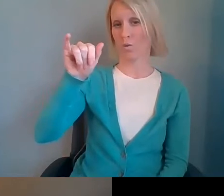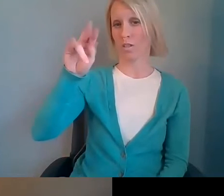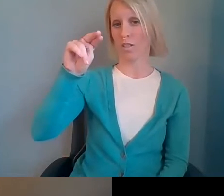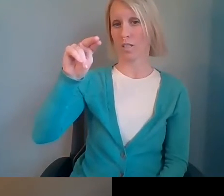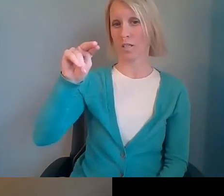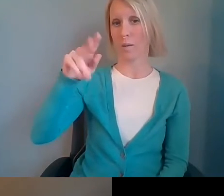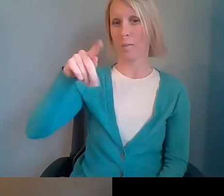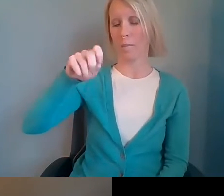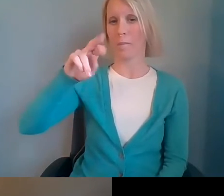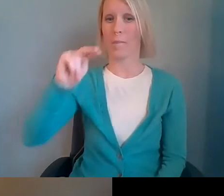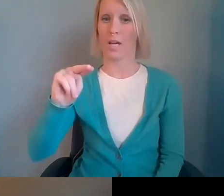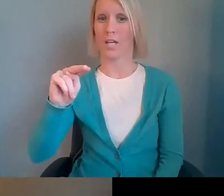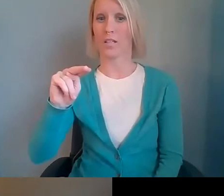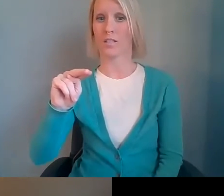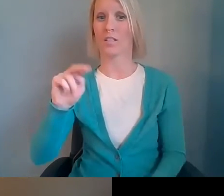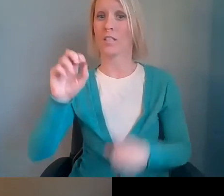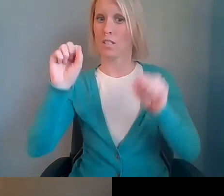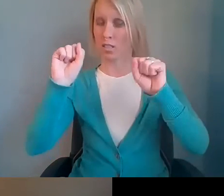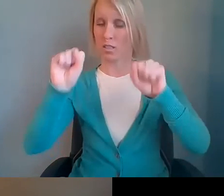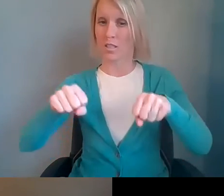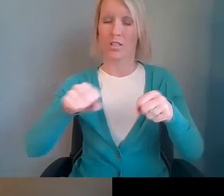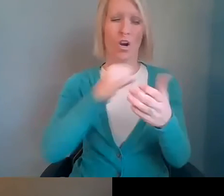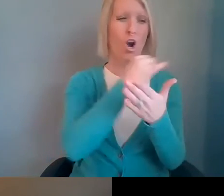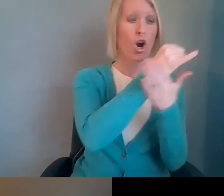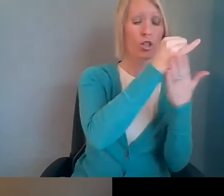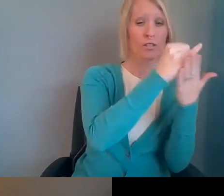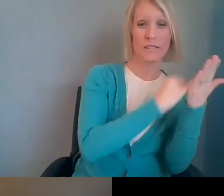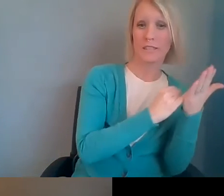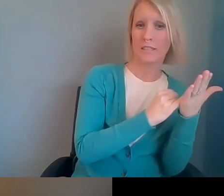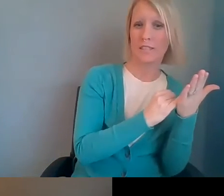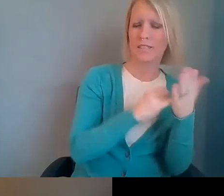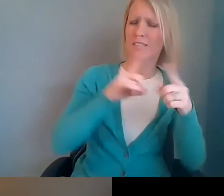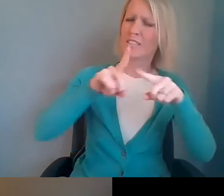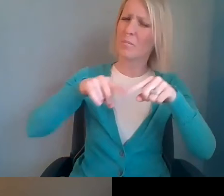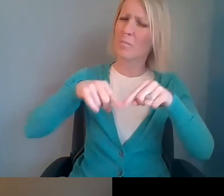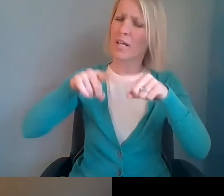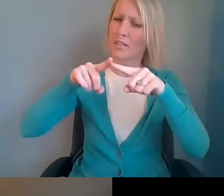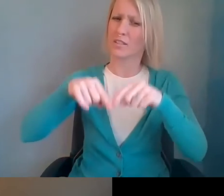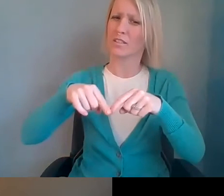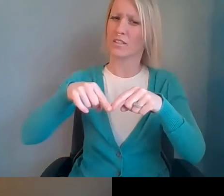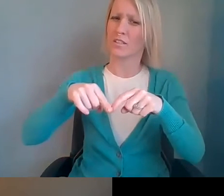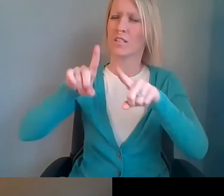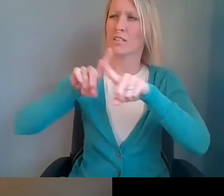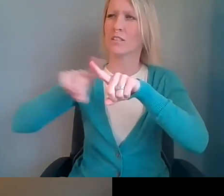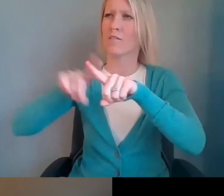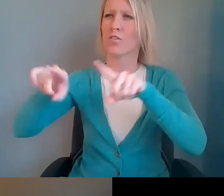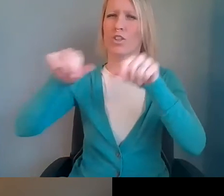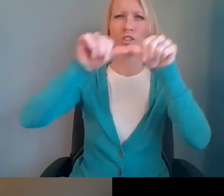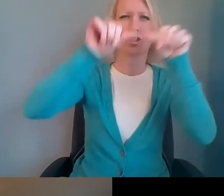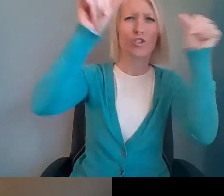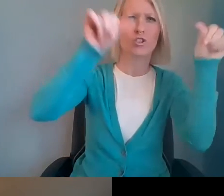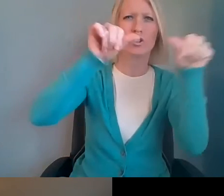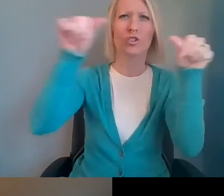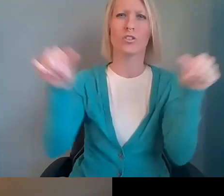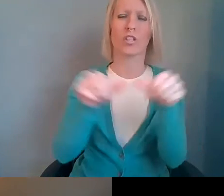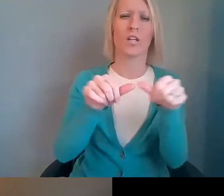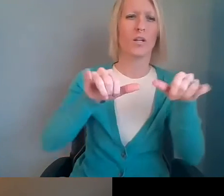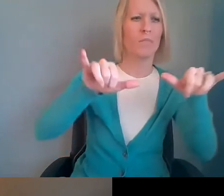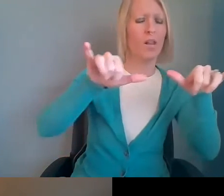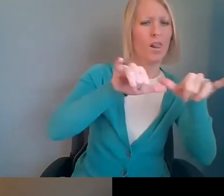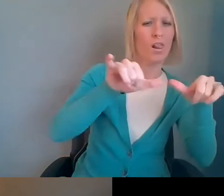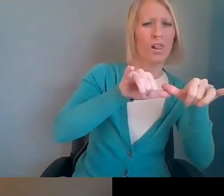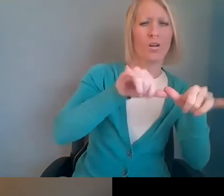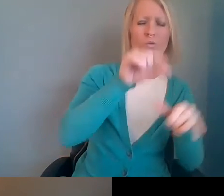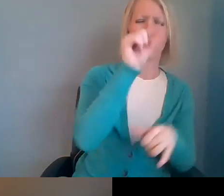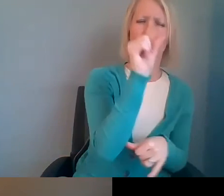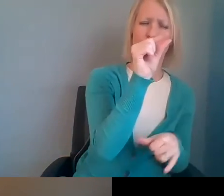depending on the type of nib that you use. You can have really fine lines. You can have a medium wide line.